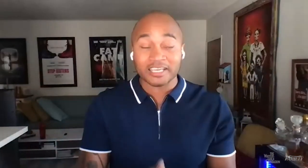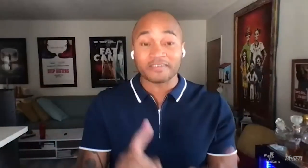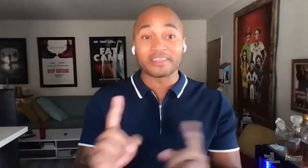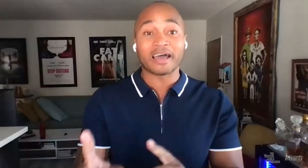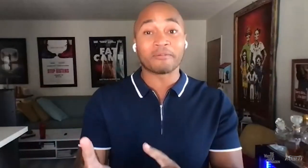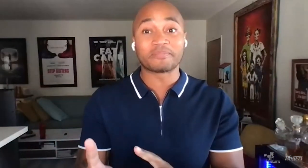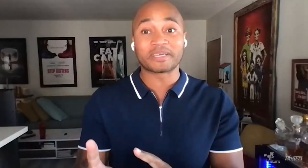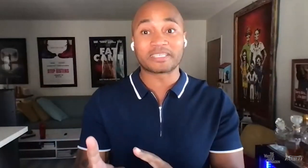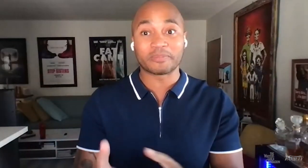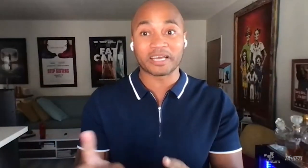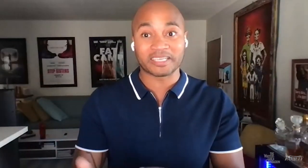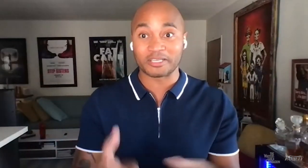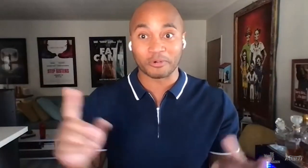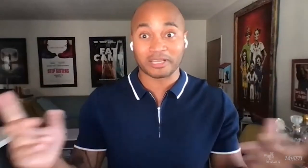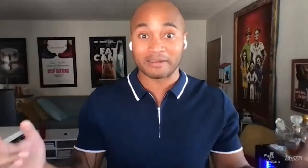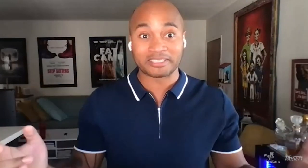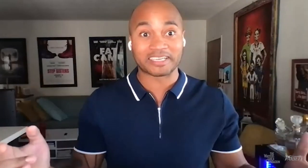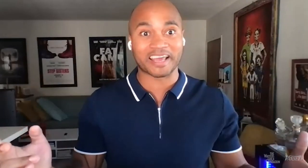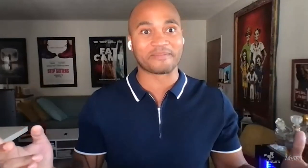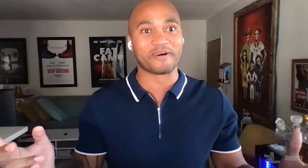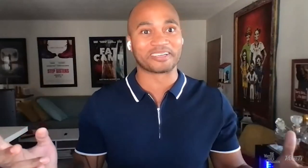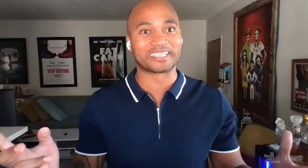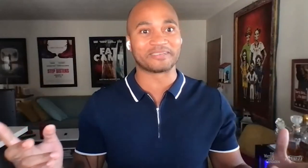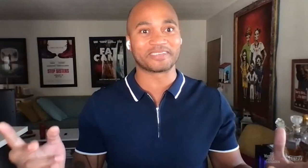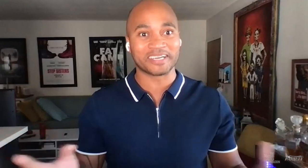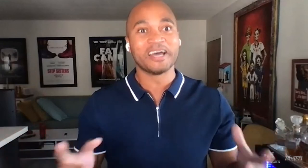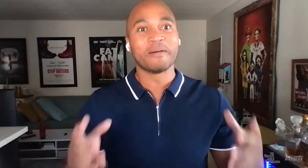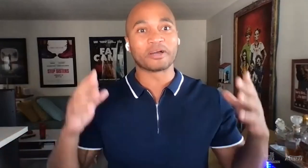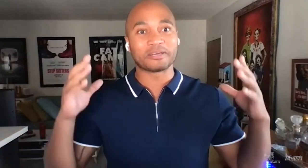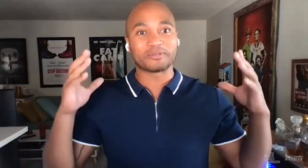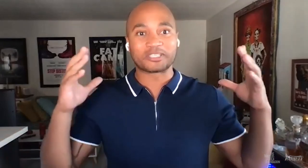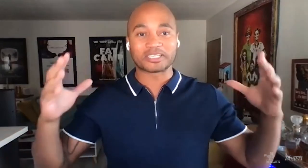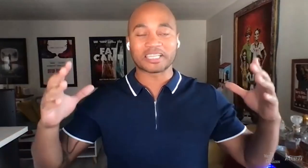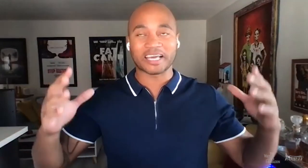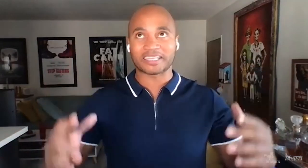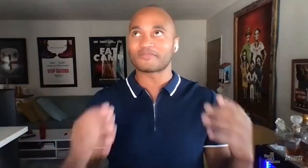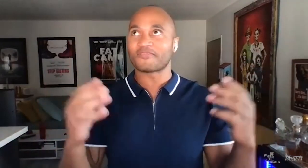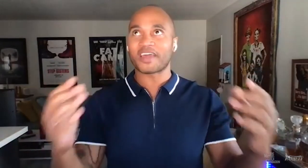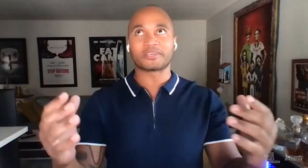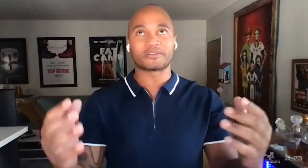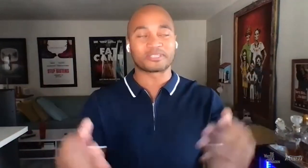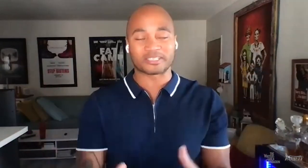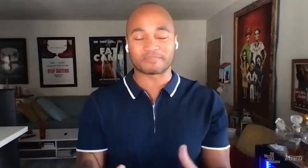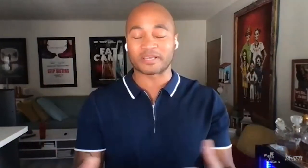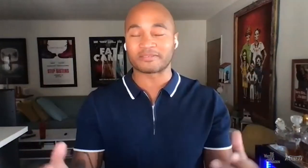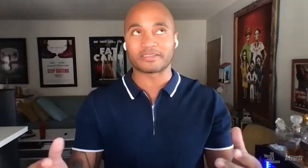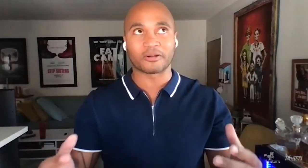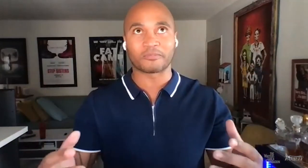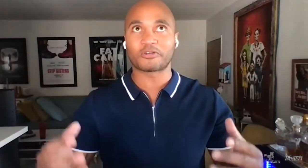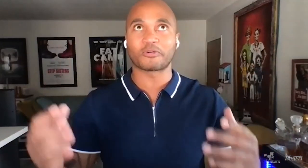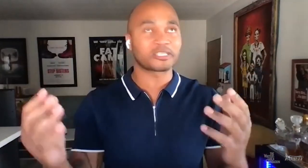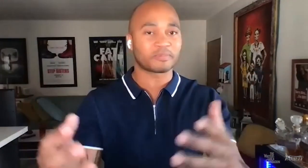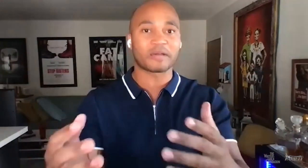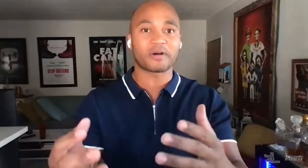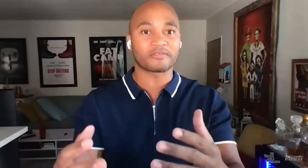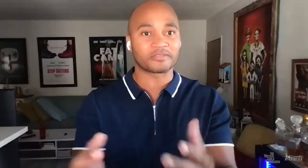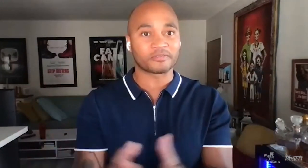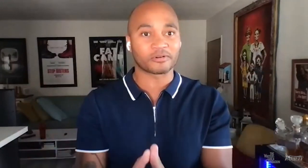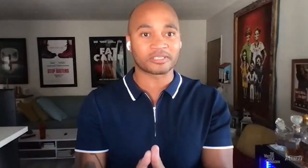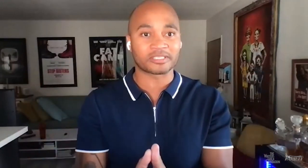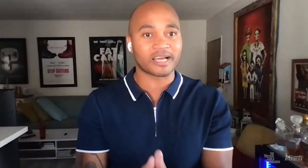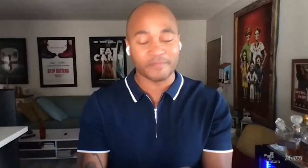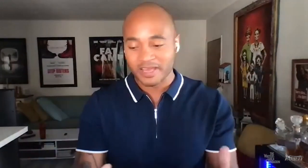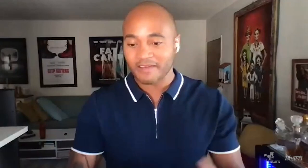which I think even that was a big deal back then. You weren't allowed to say damn on TV. But it was just like this family who had just been, you know, crushed by